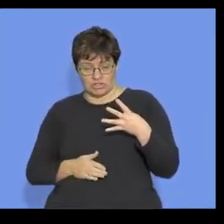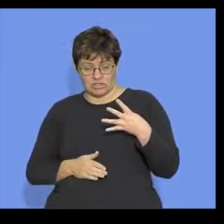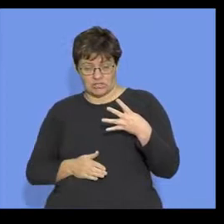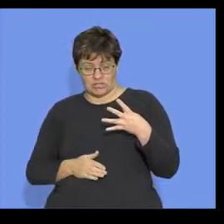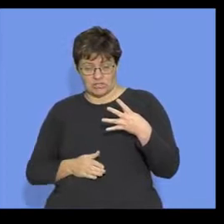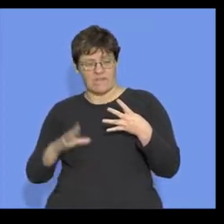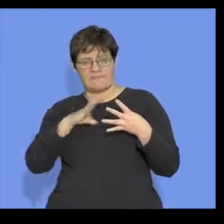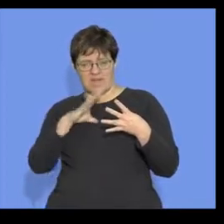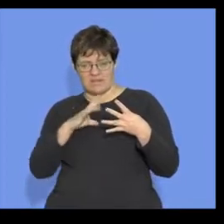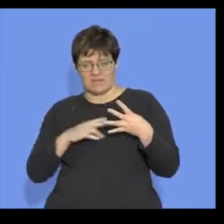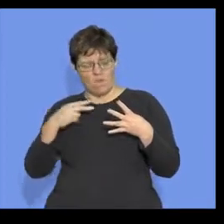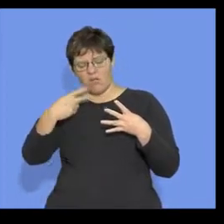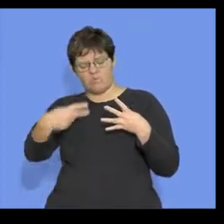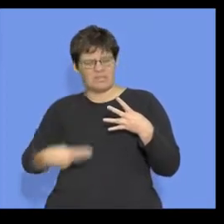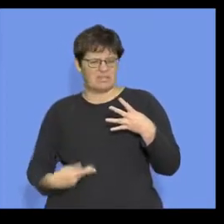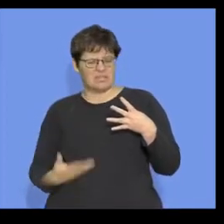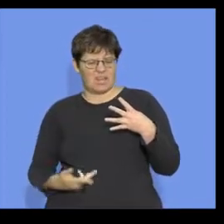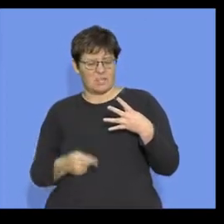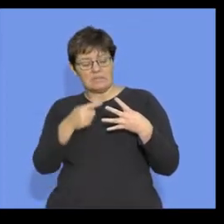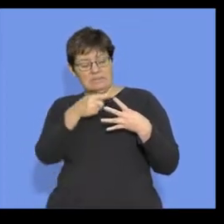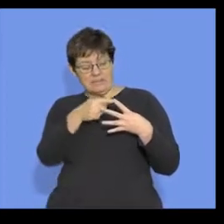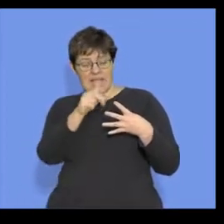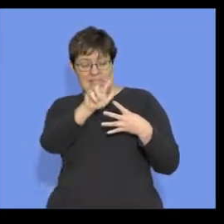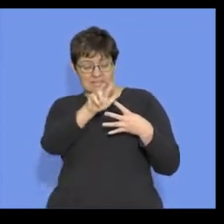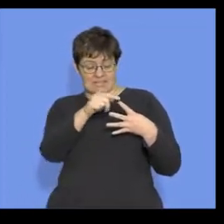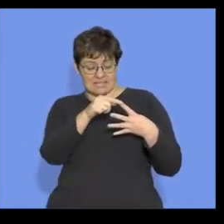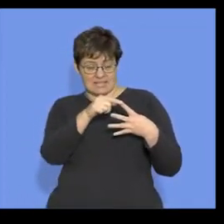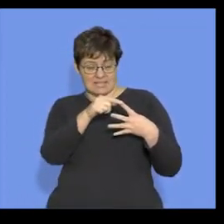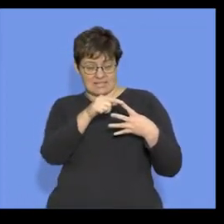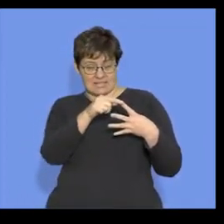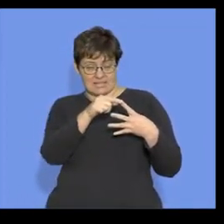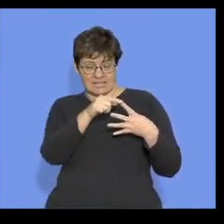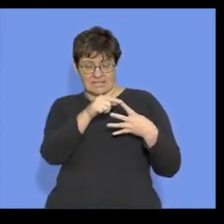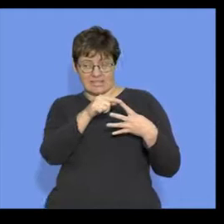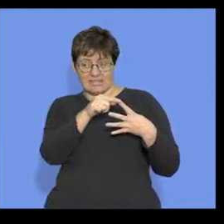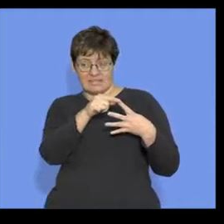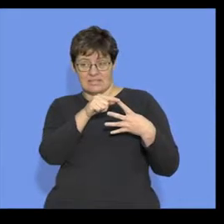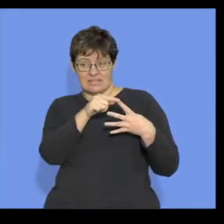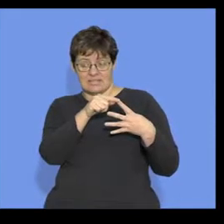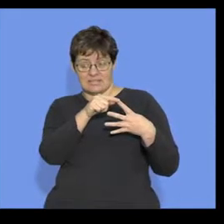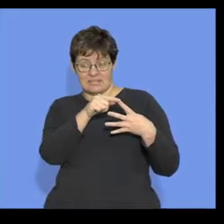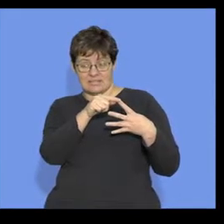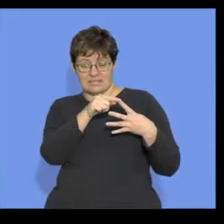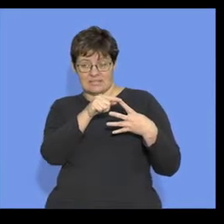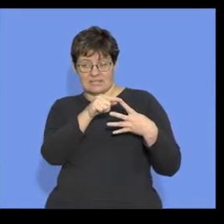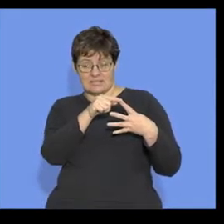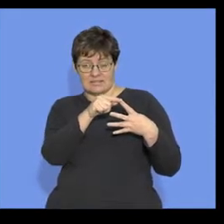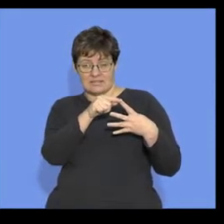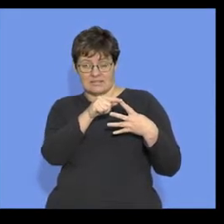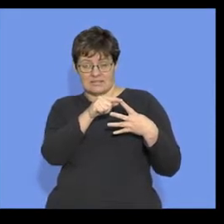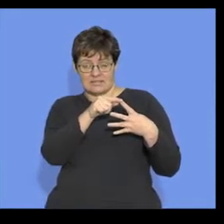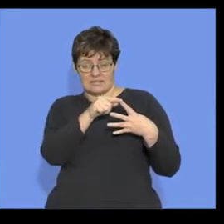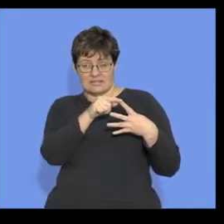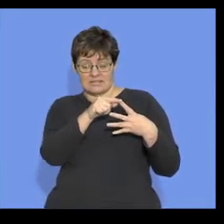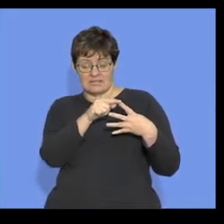3 places is fine because we can repeat digits. So if we use 8 in the first digit, we still,